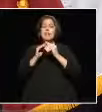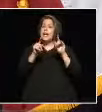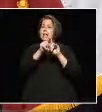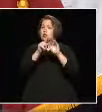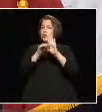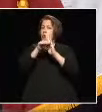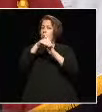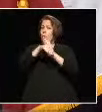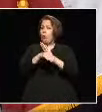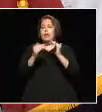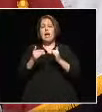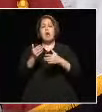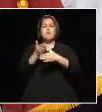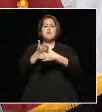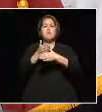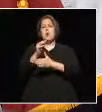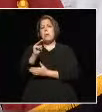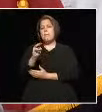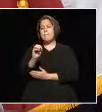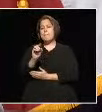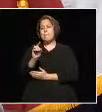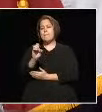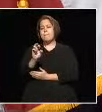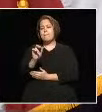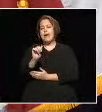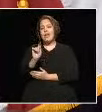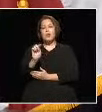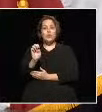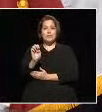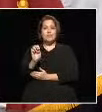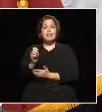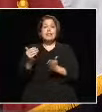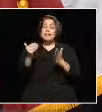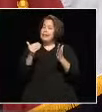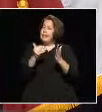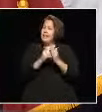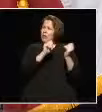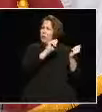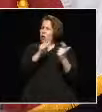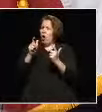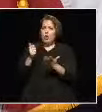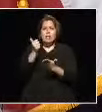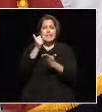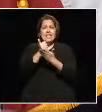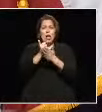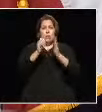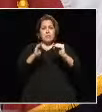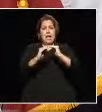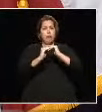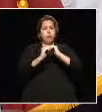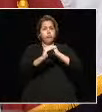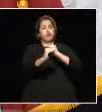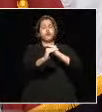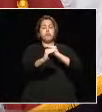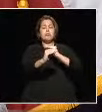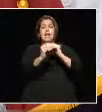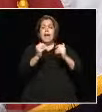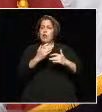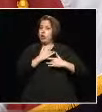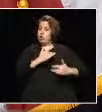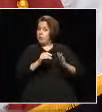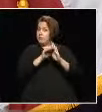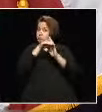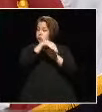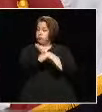moving down, and it's moderate this week. Again, we must all do our part to keep it there and keep this trend moving in the